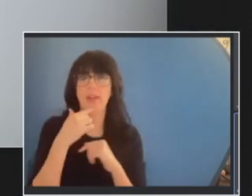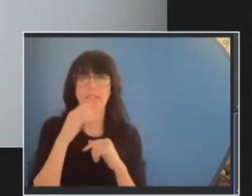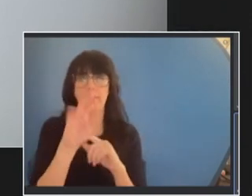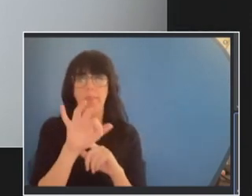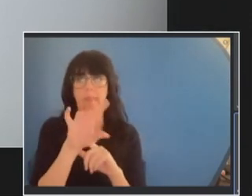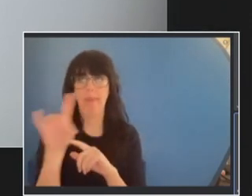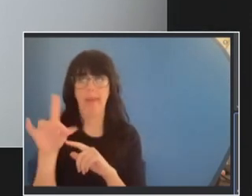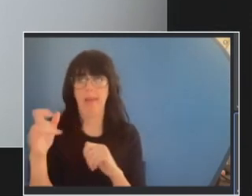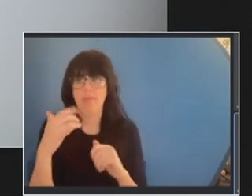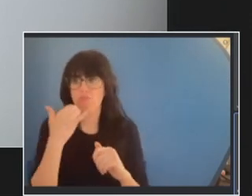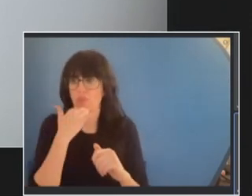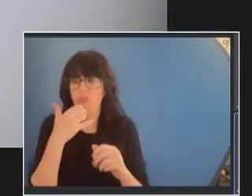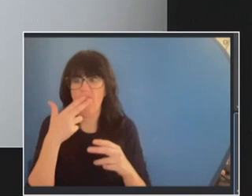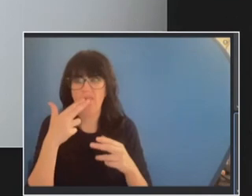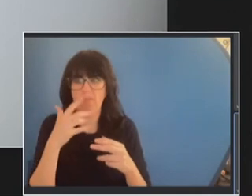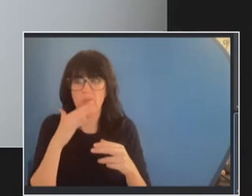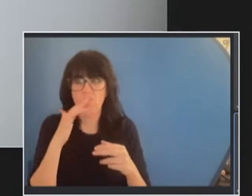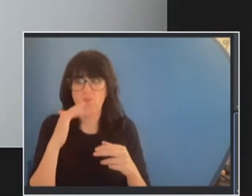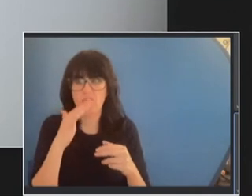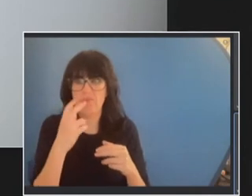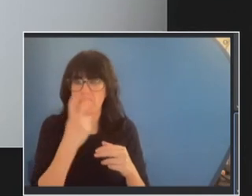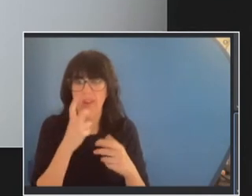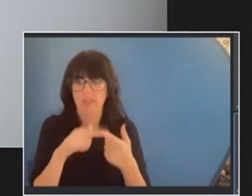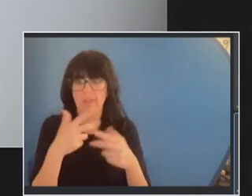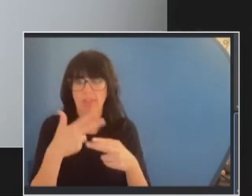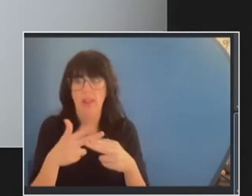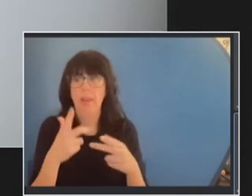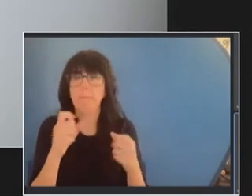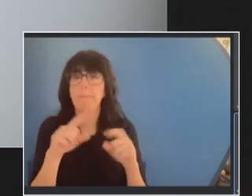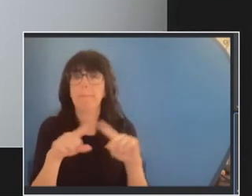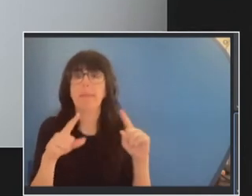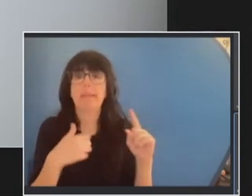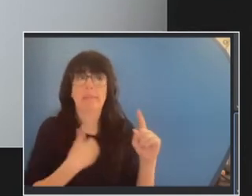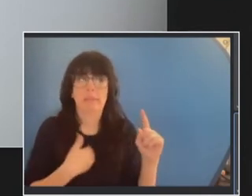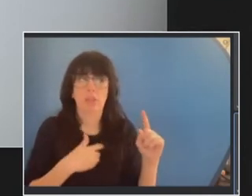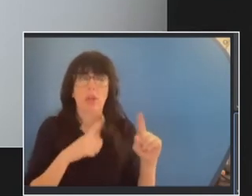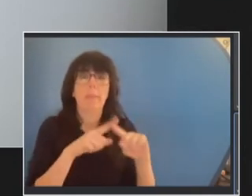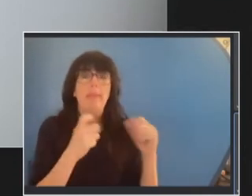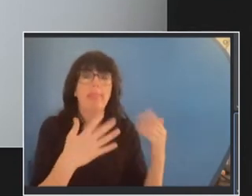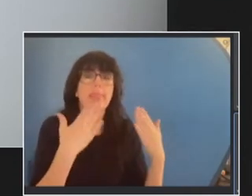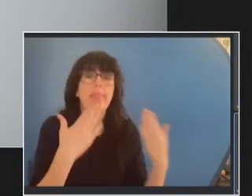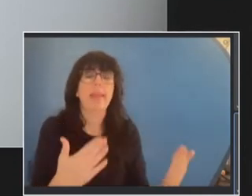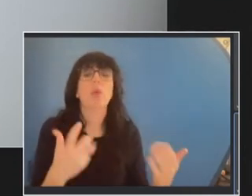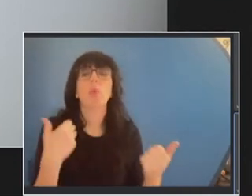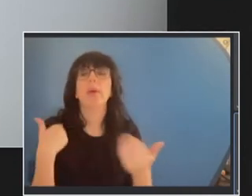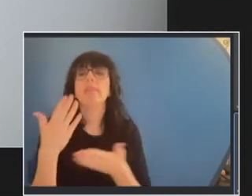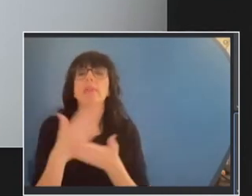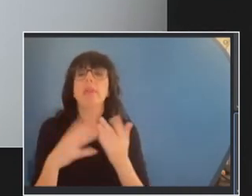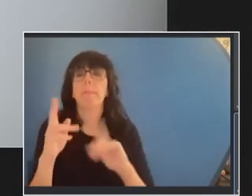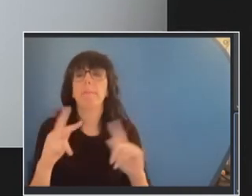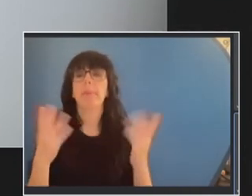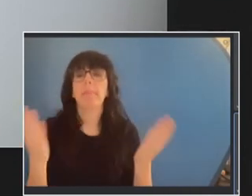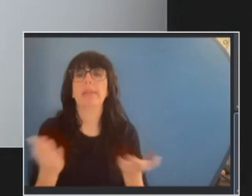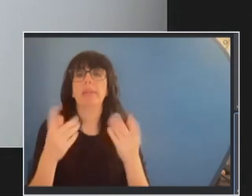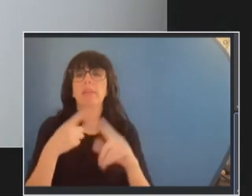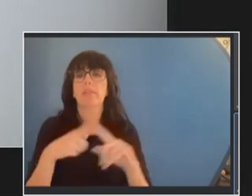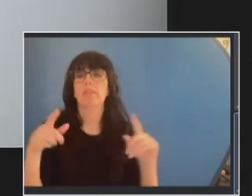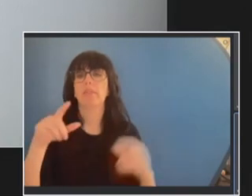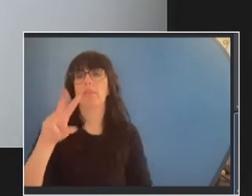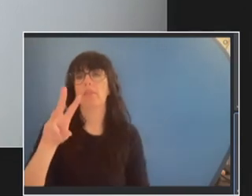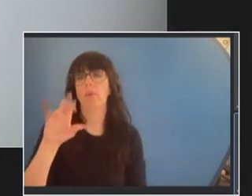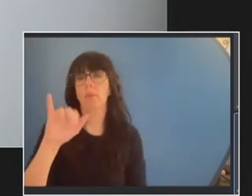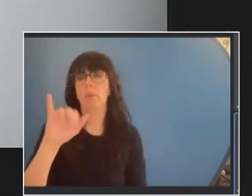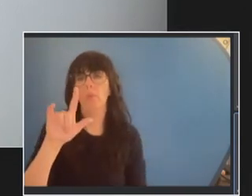for that. But thank you. And also, we have some folks here from Willow Spring, North Carolina, who